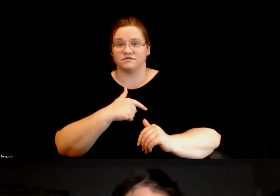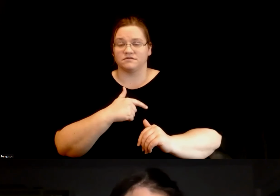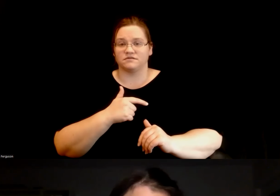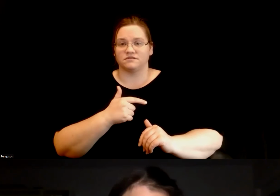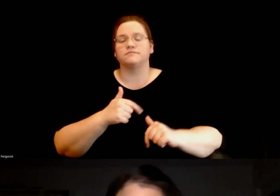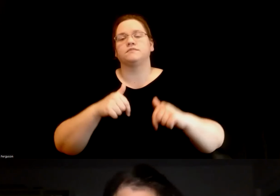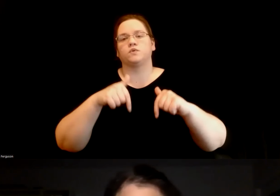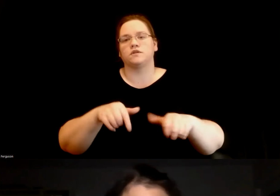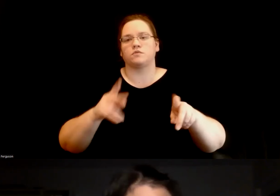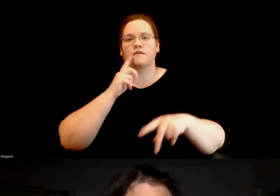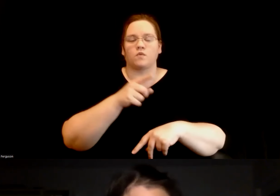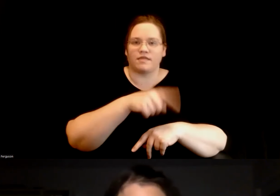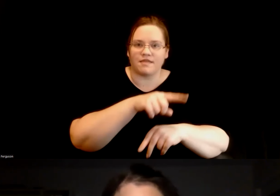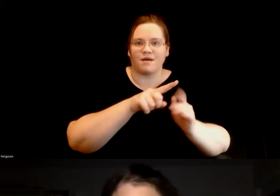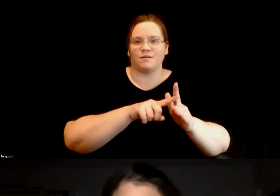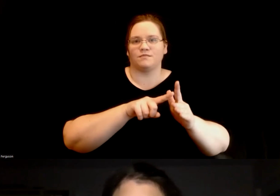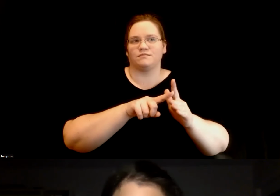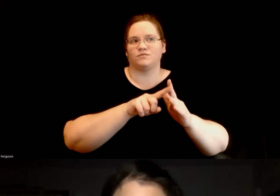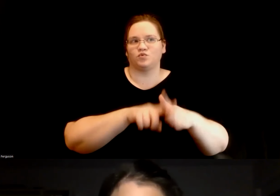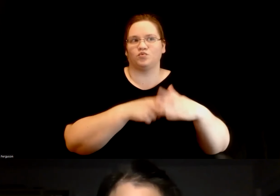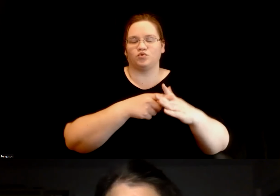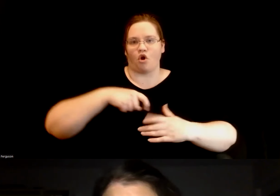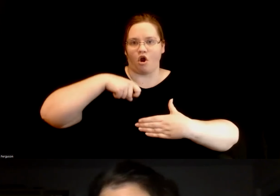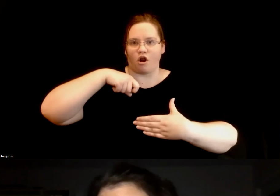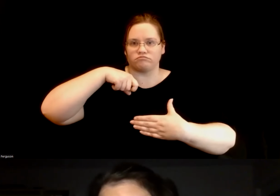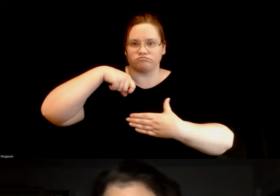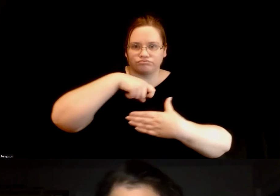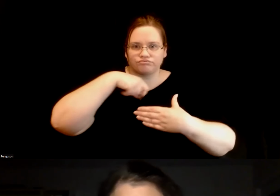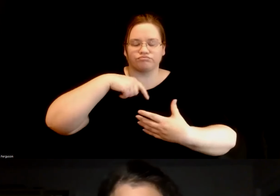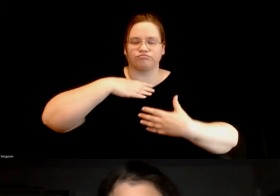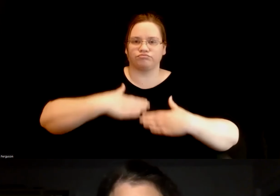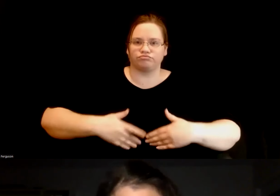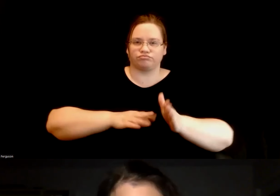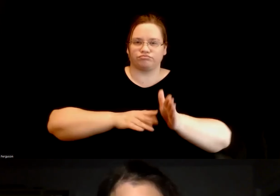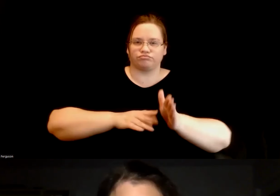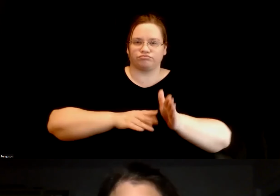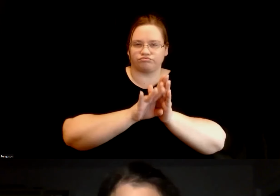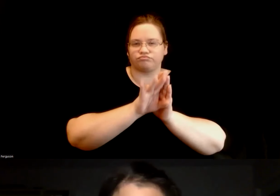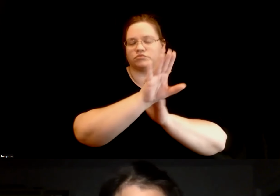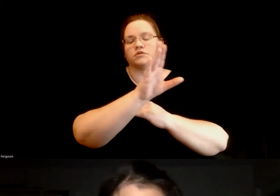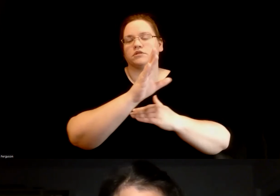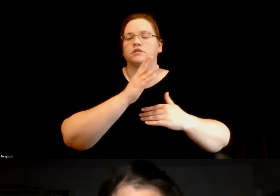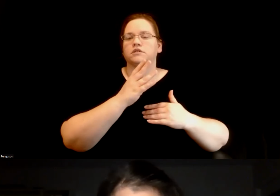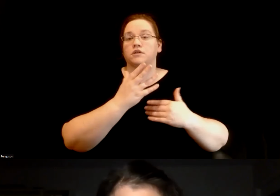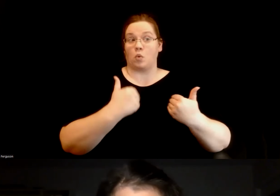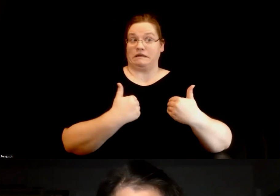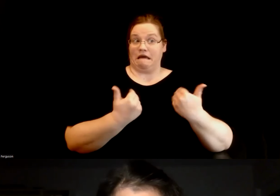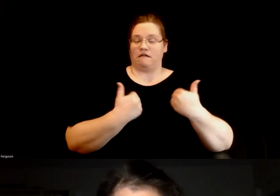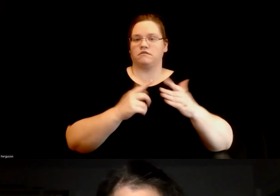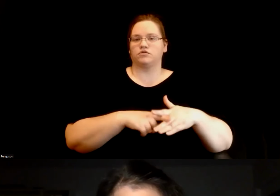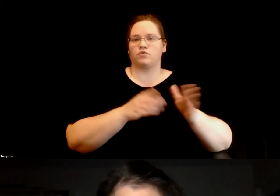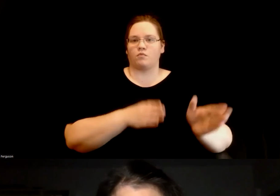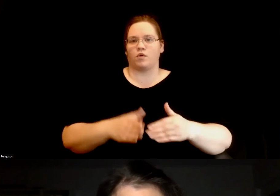an opportunity for them to start getting information about that when they're young, and they can start preparing their immune system for it.